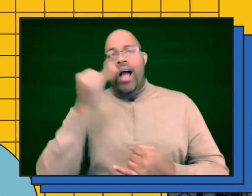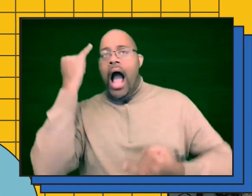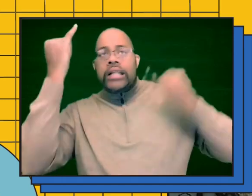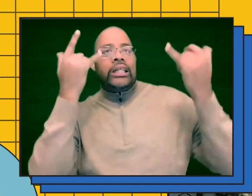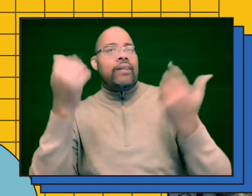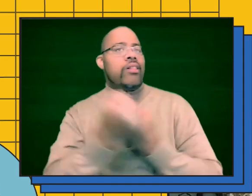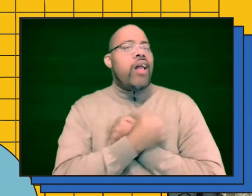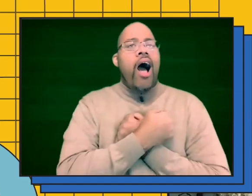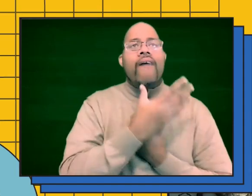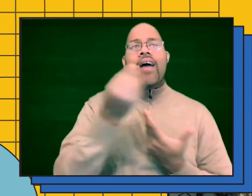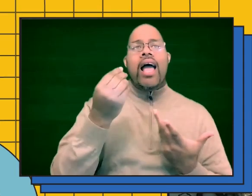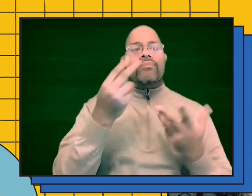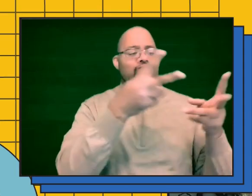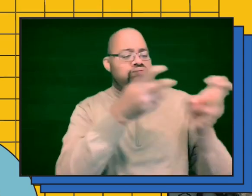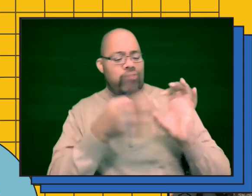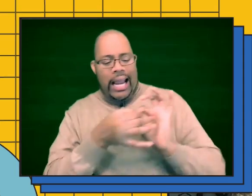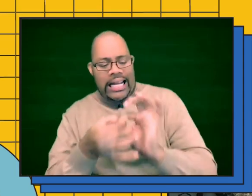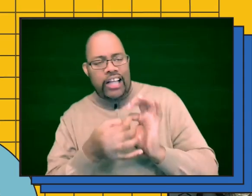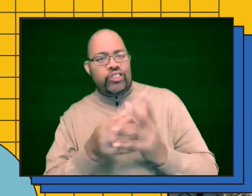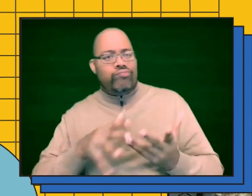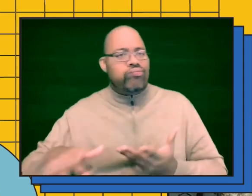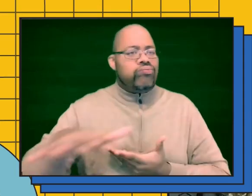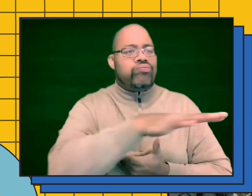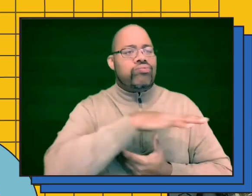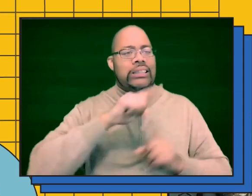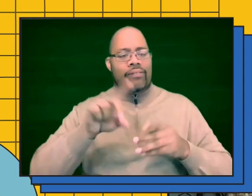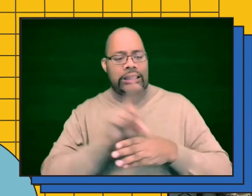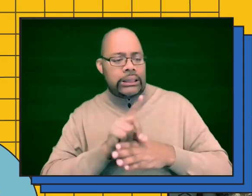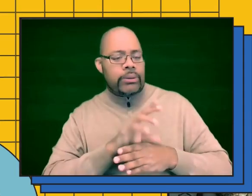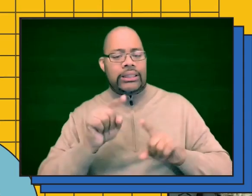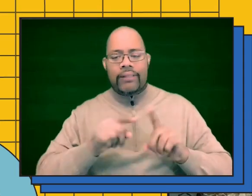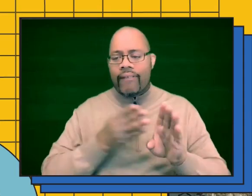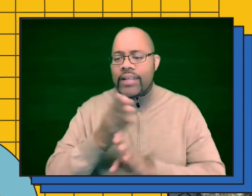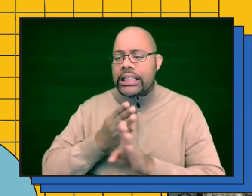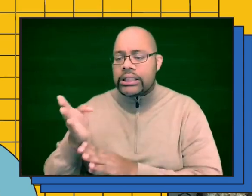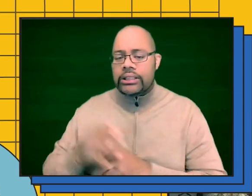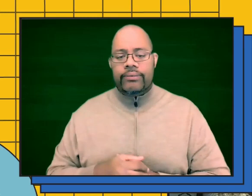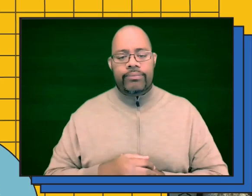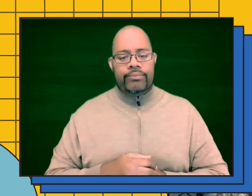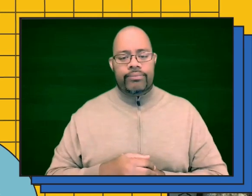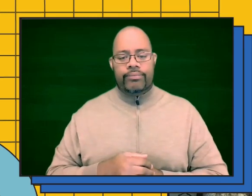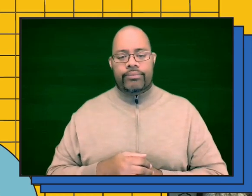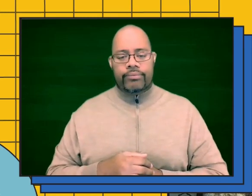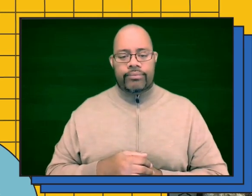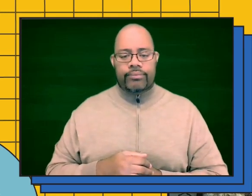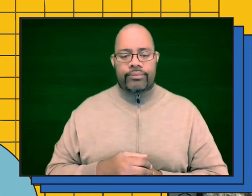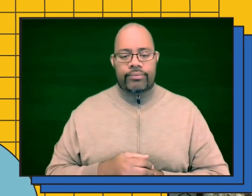full of ideas of love and draws connections across disciplines and fields, and